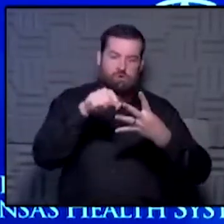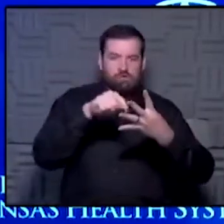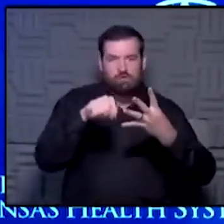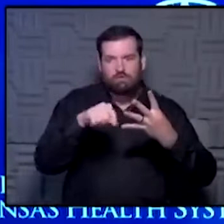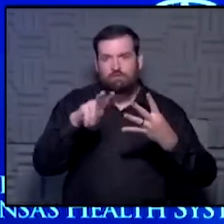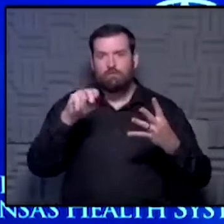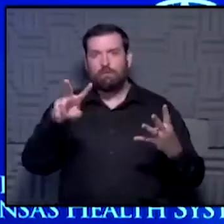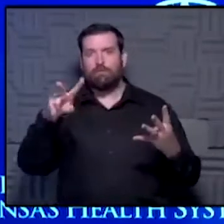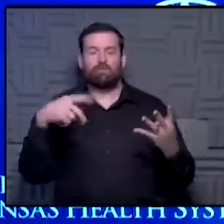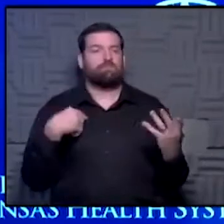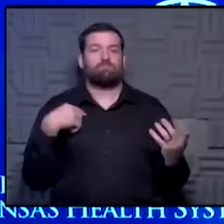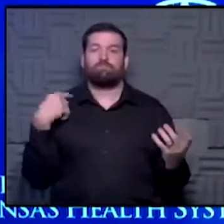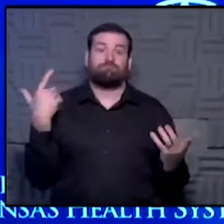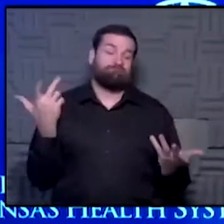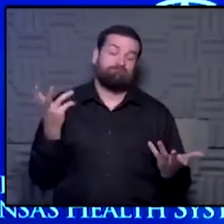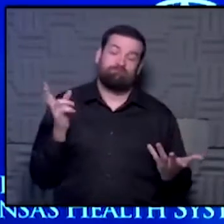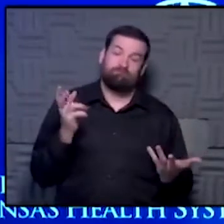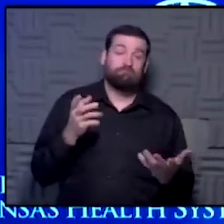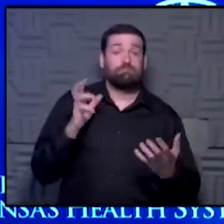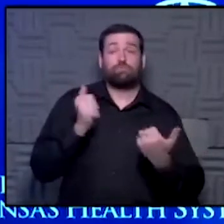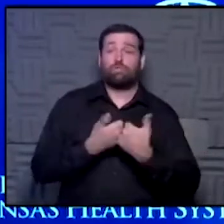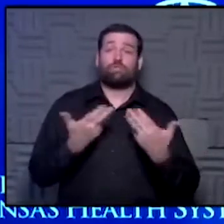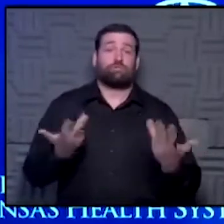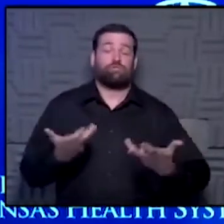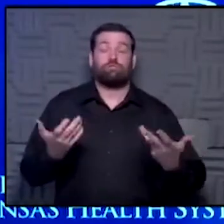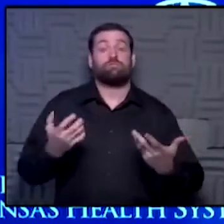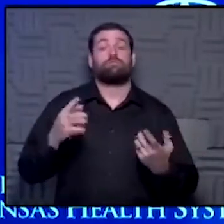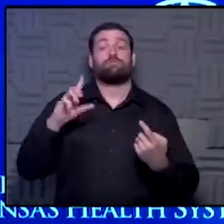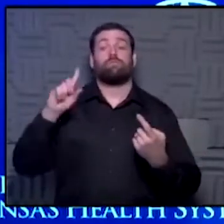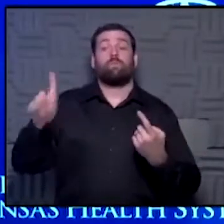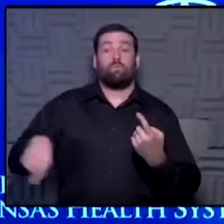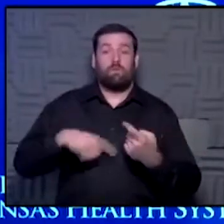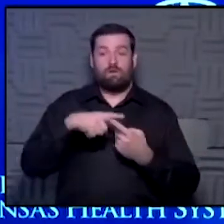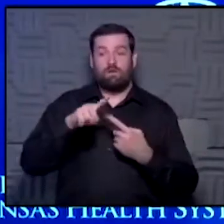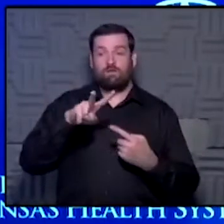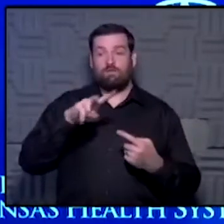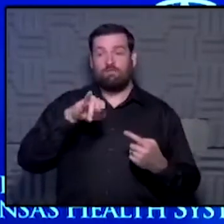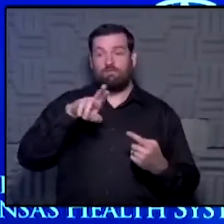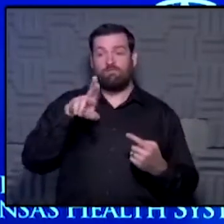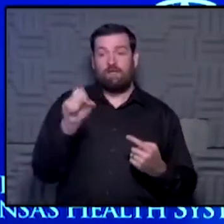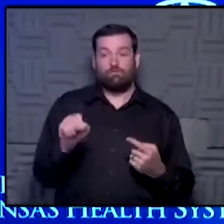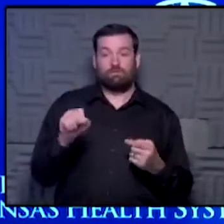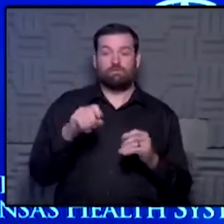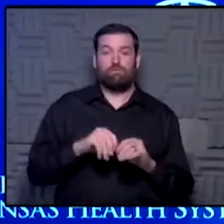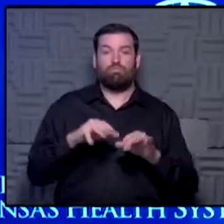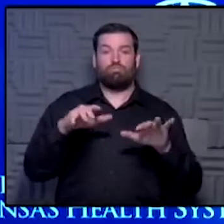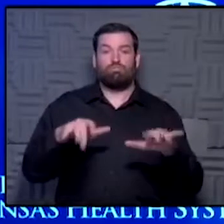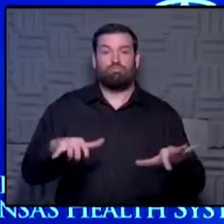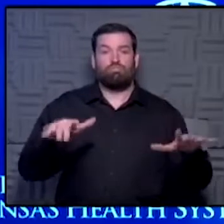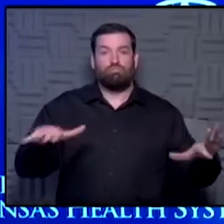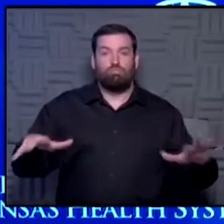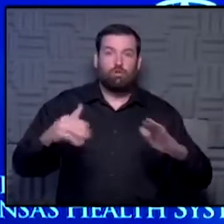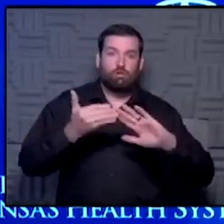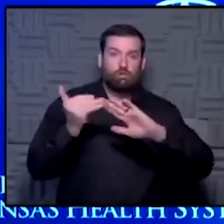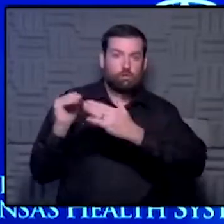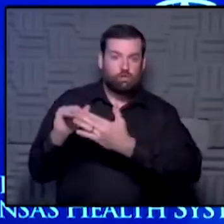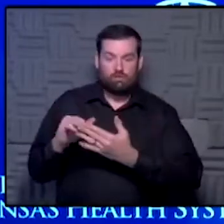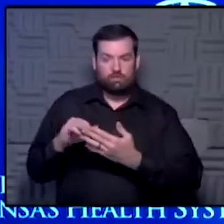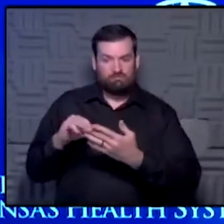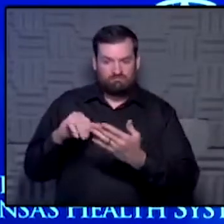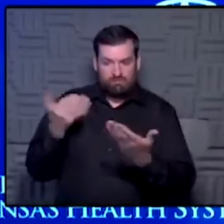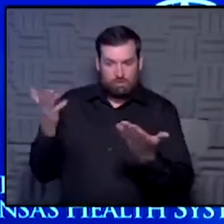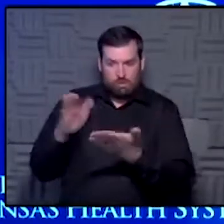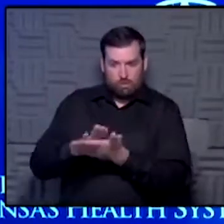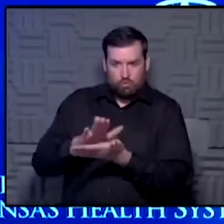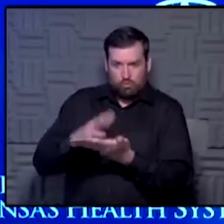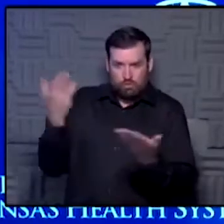has been. The challenge for us will be this. Once the virus starts to increase in the community because of it, just closing the schools isn't